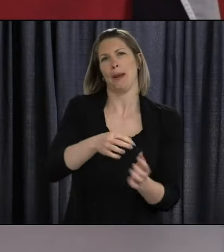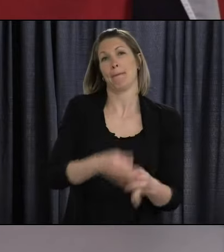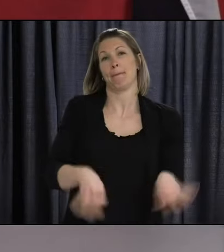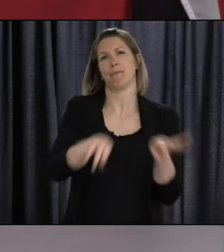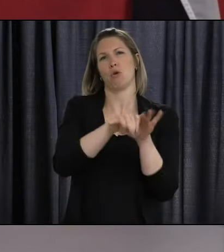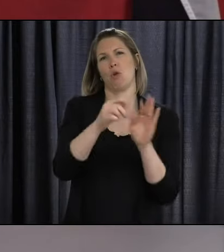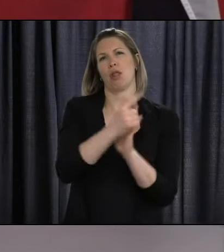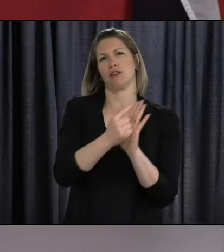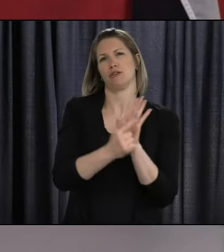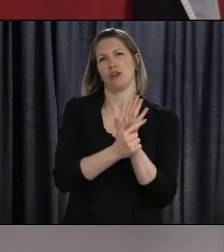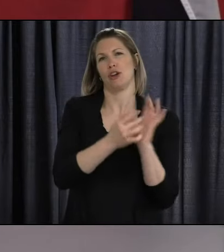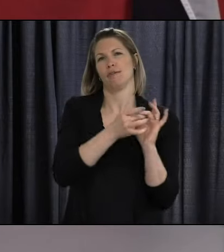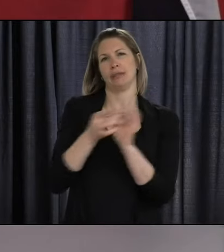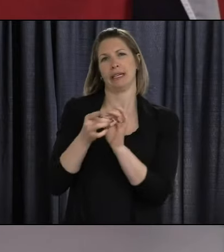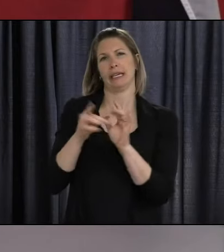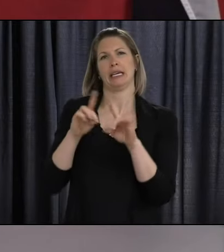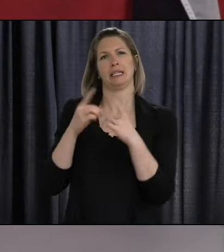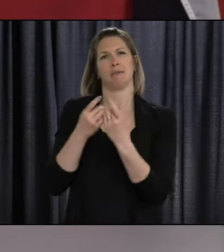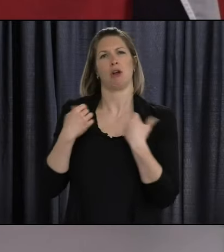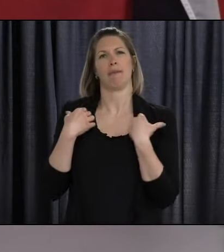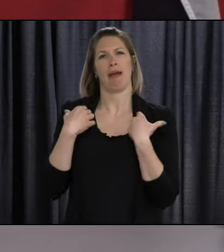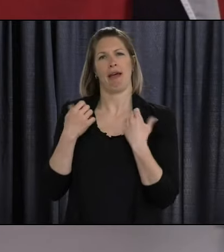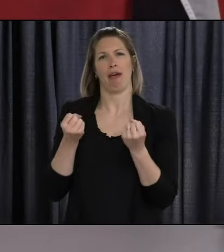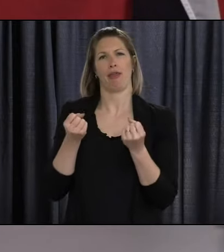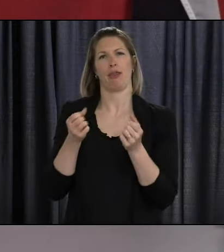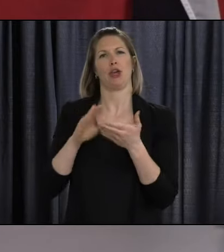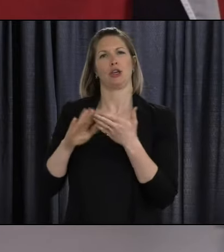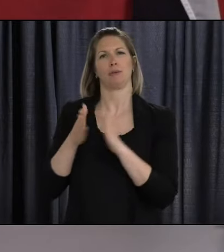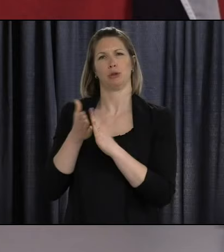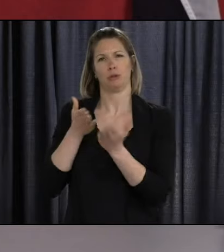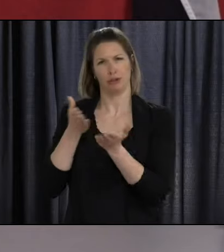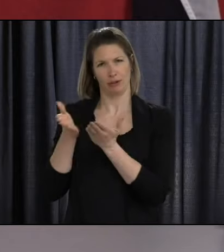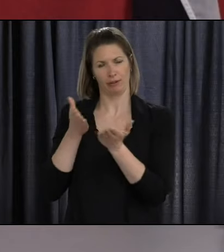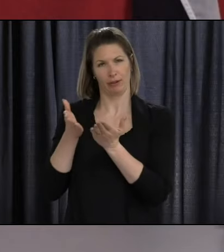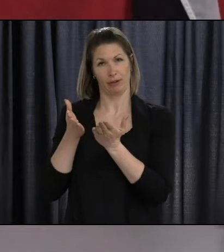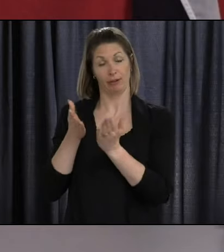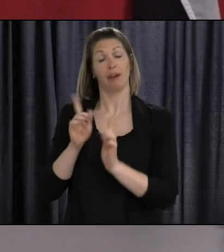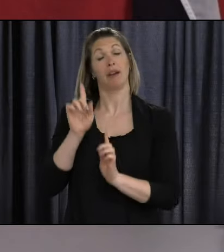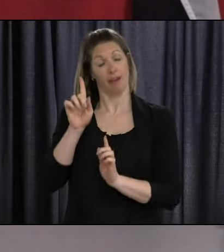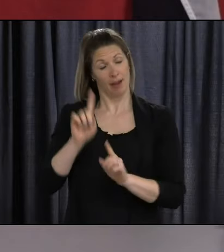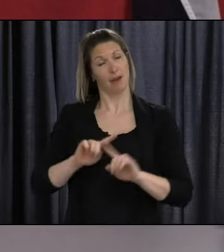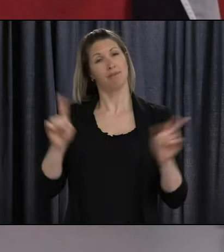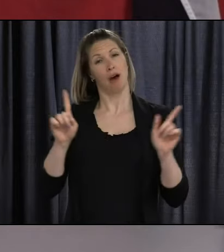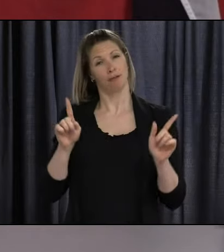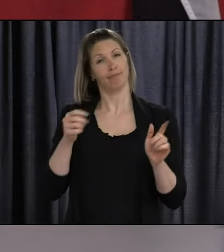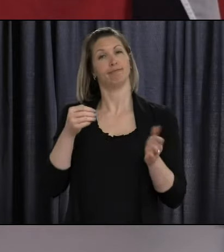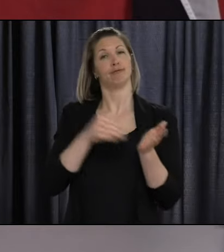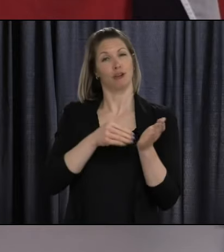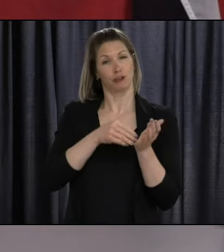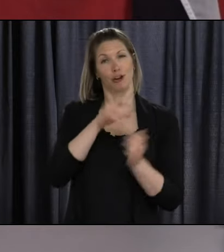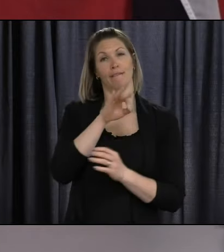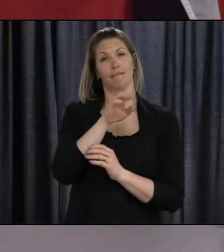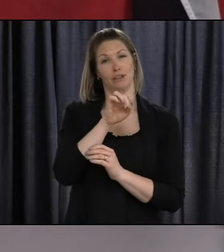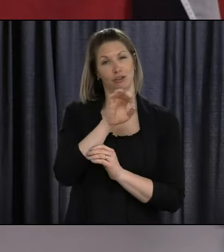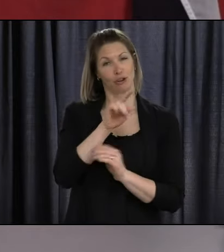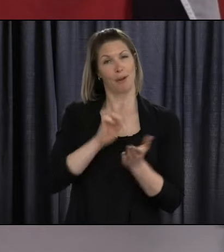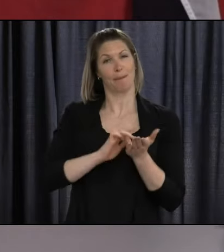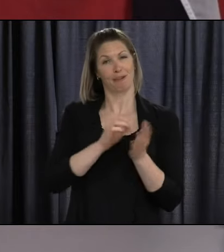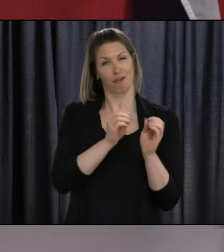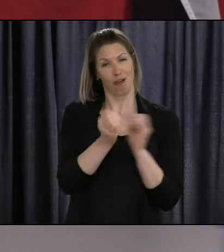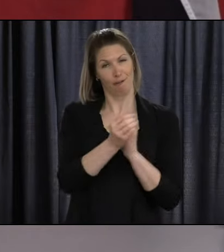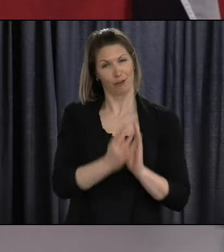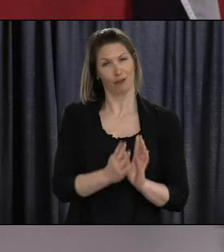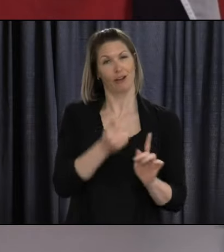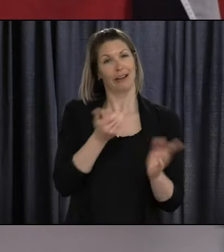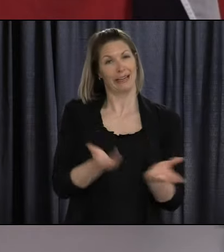legislation through the Department of Health and Community Services. With that said, we do have our Chief Medical Officer with us again today, and I now turn it over